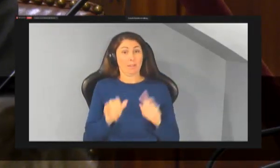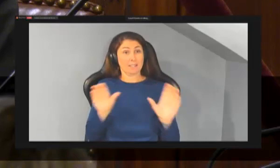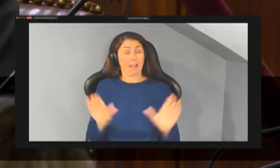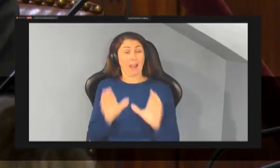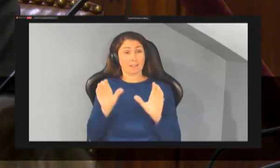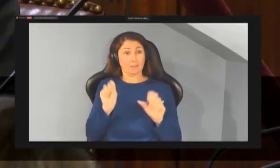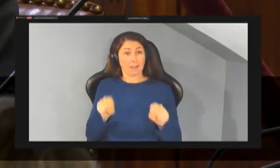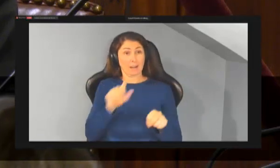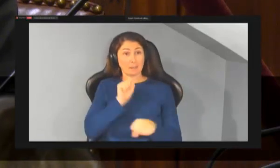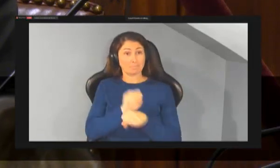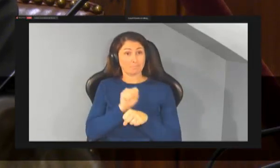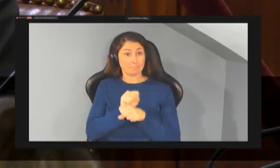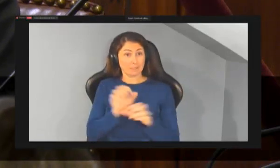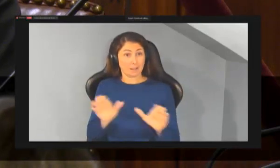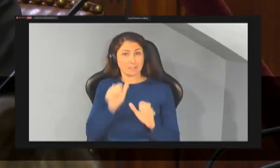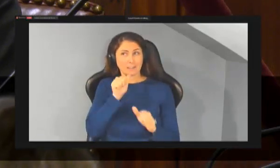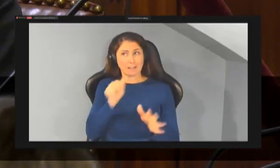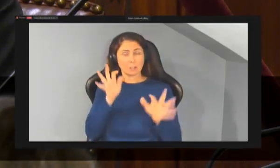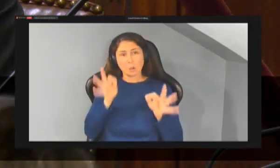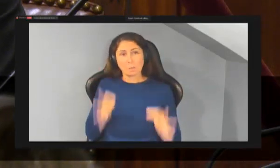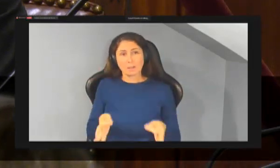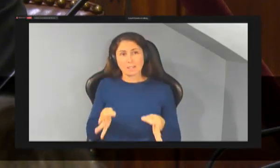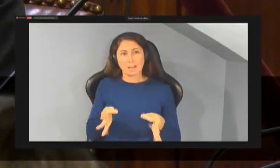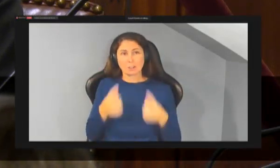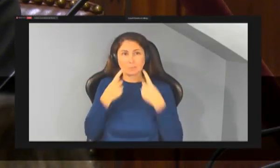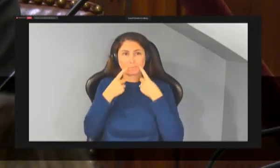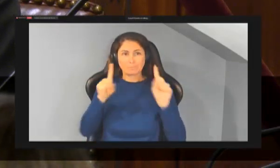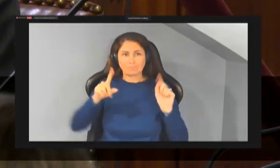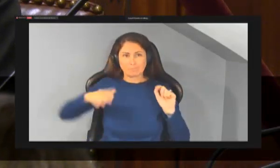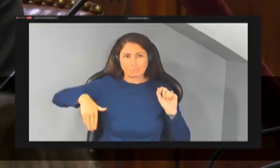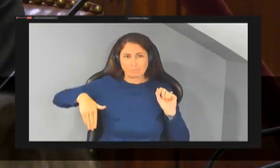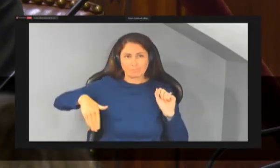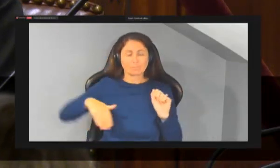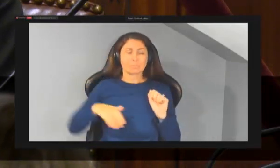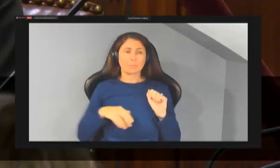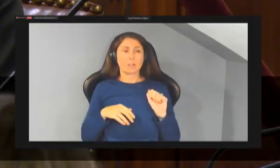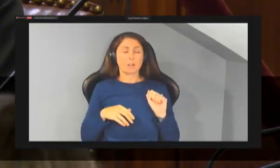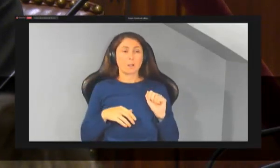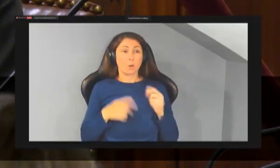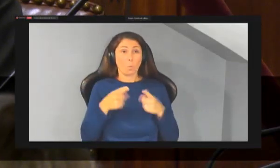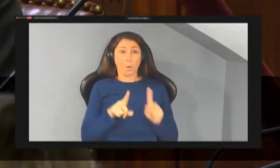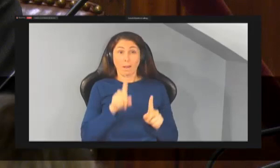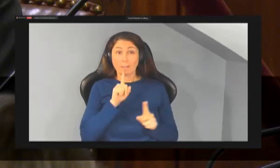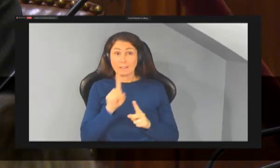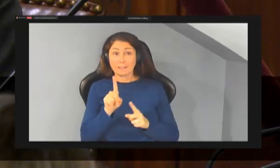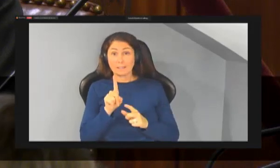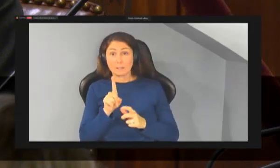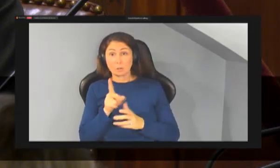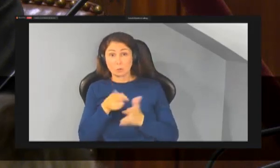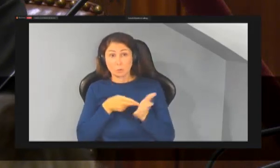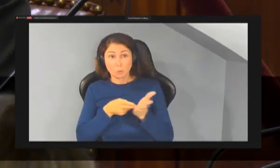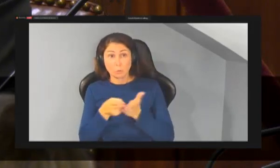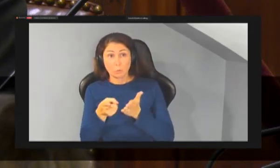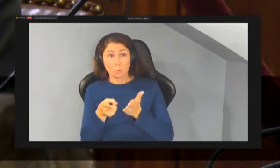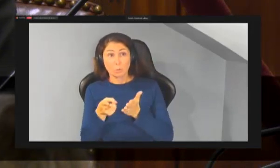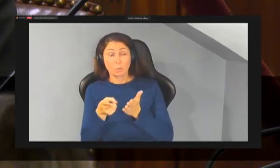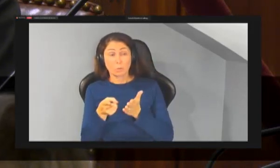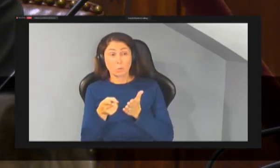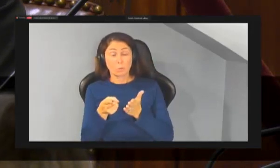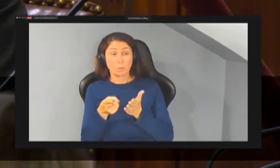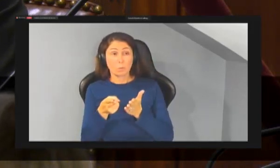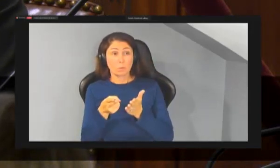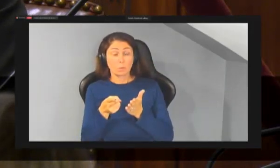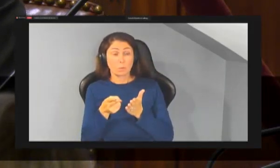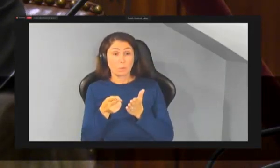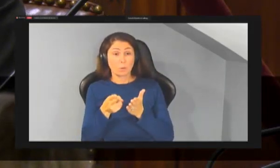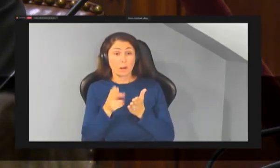that's not a determination that's been made yet. So while it is true as a matter of form that